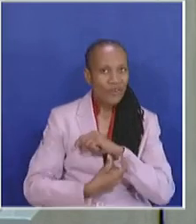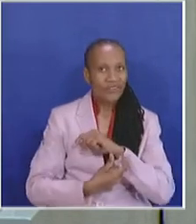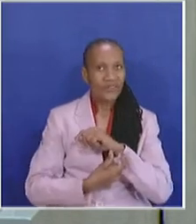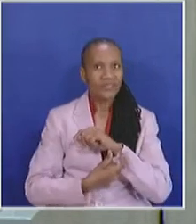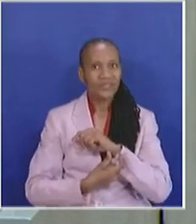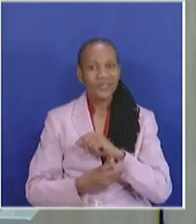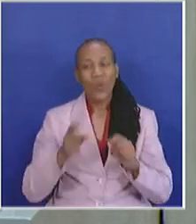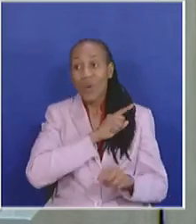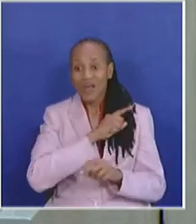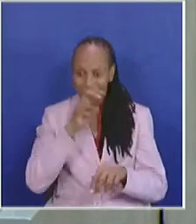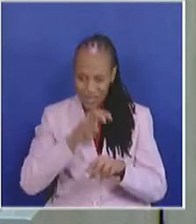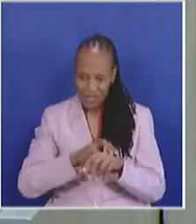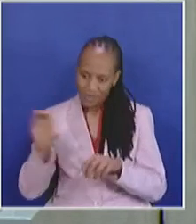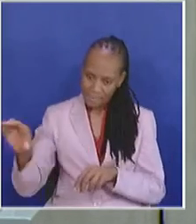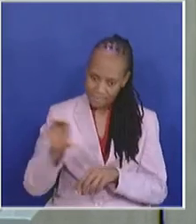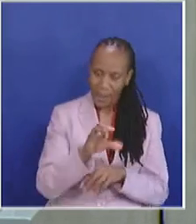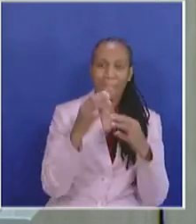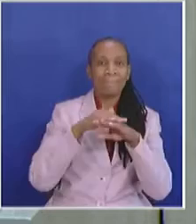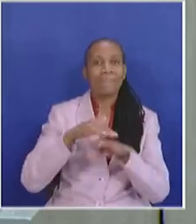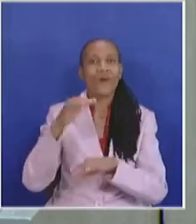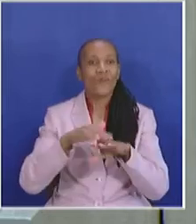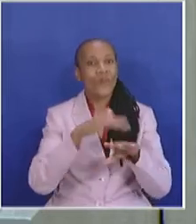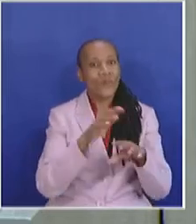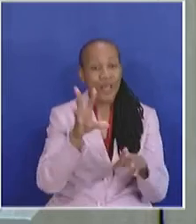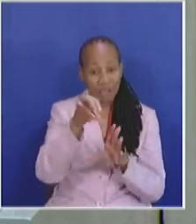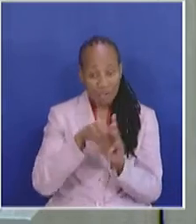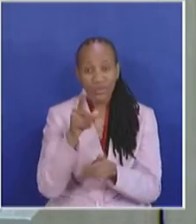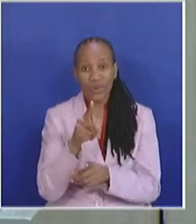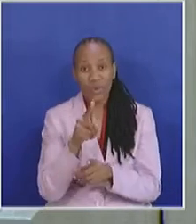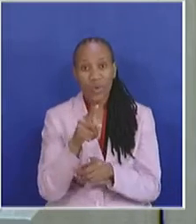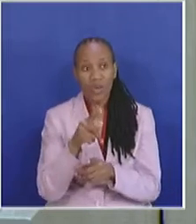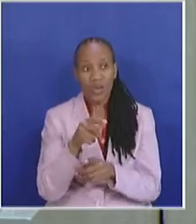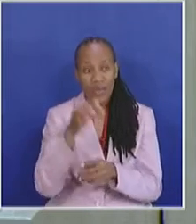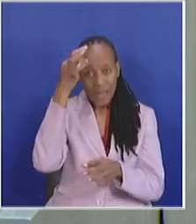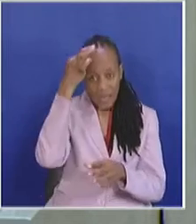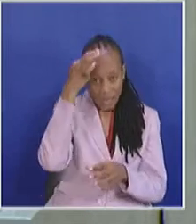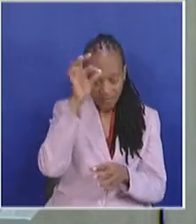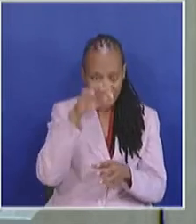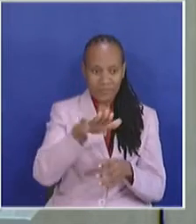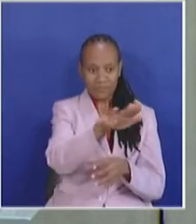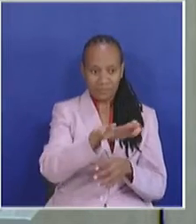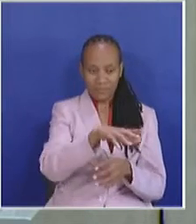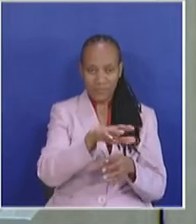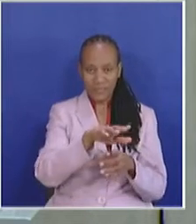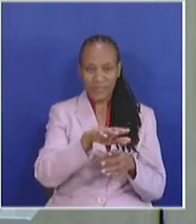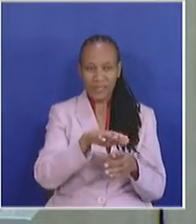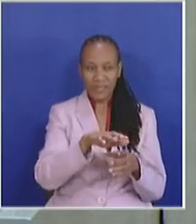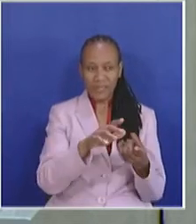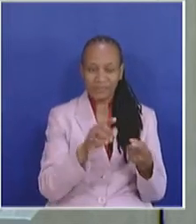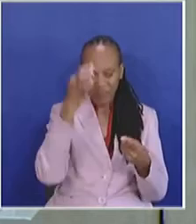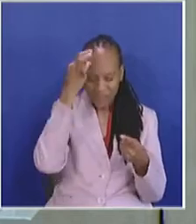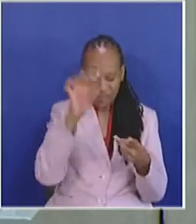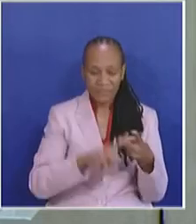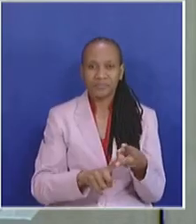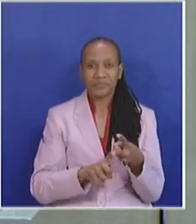alternative funding of our economic infrastructure projects, including the Kopanong Government Precinct, that is the seat of government, the